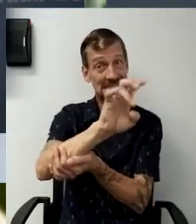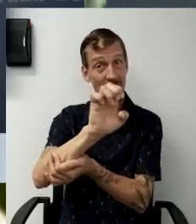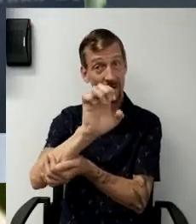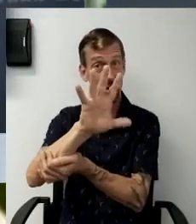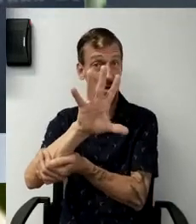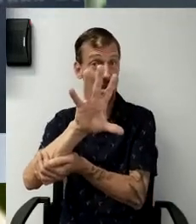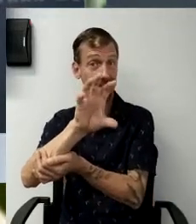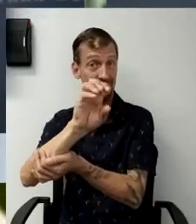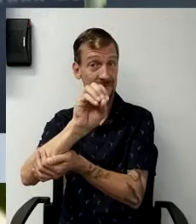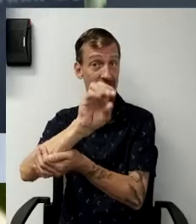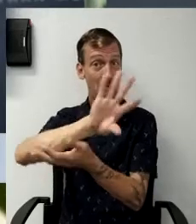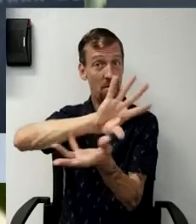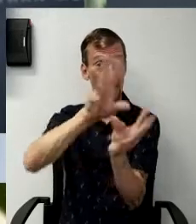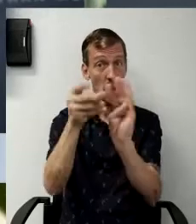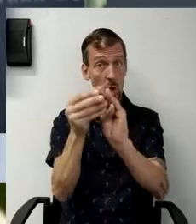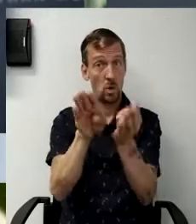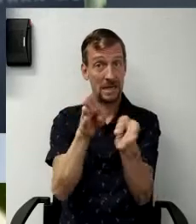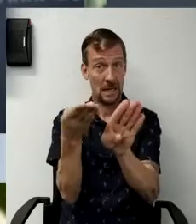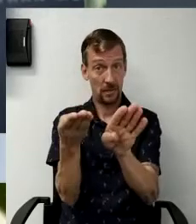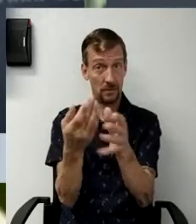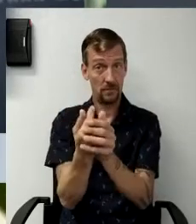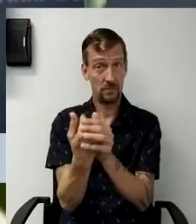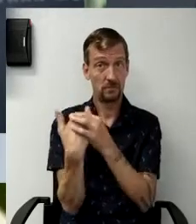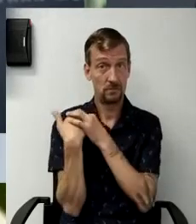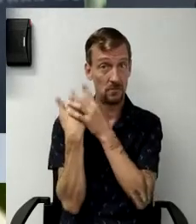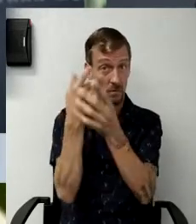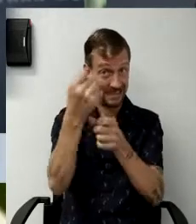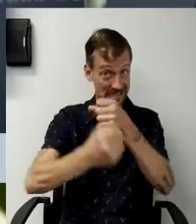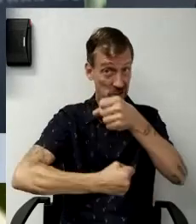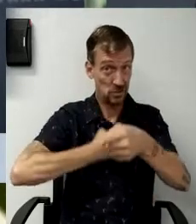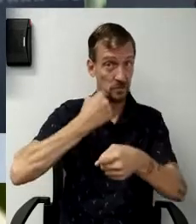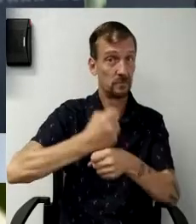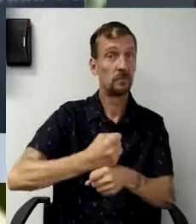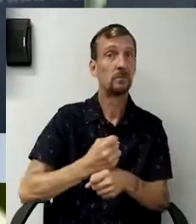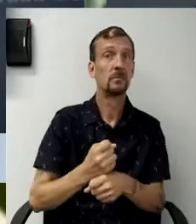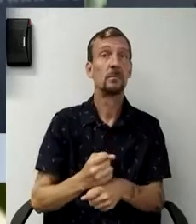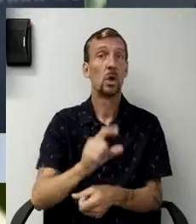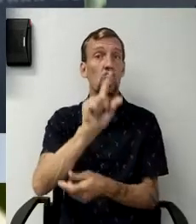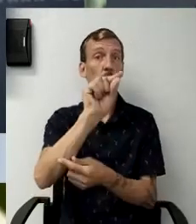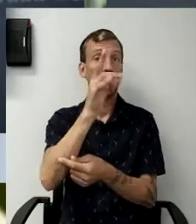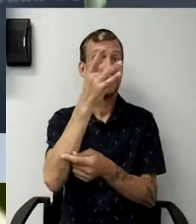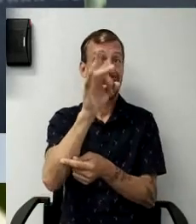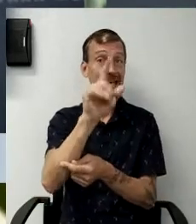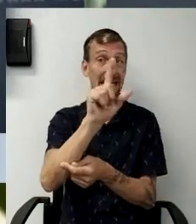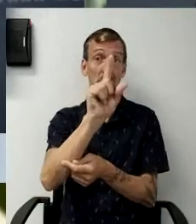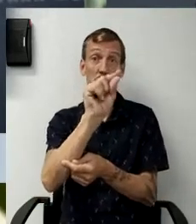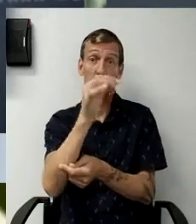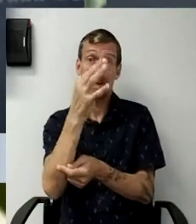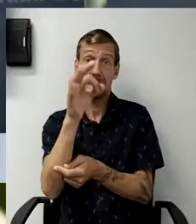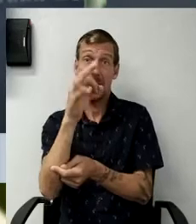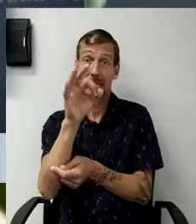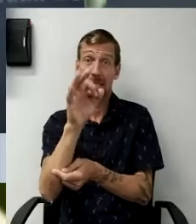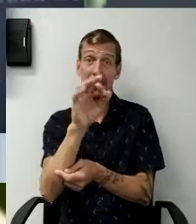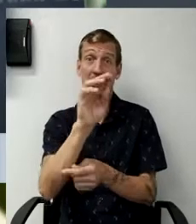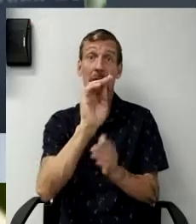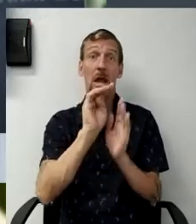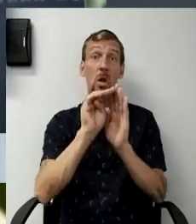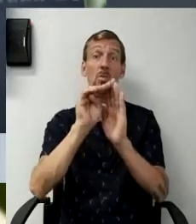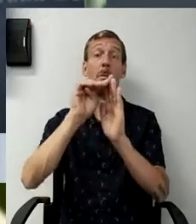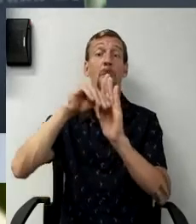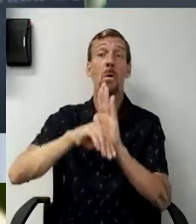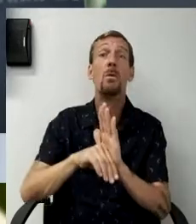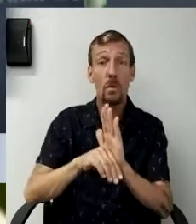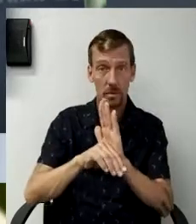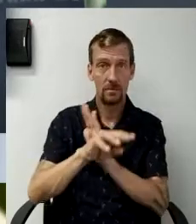750 total deaths over the year. 18 and 19 fell down into